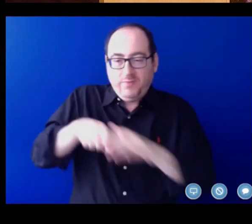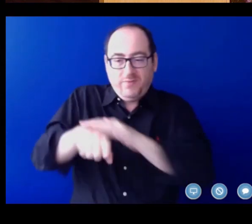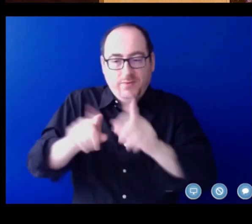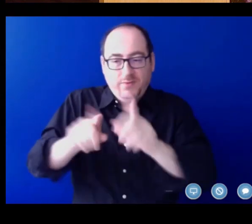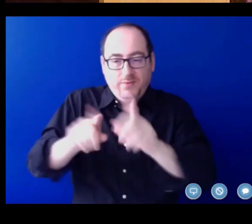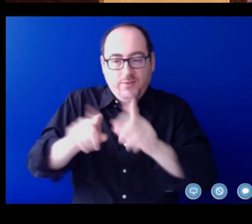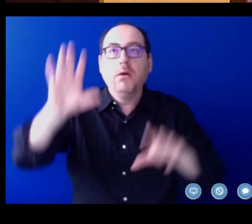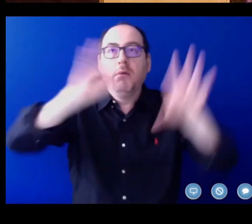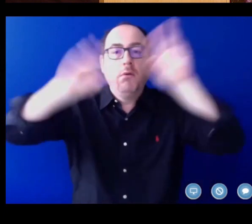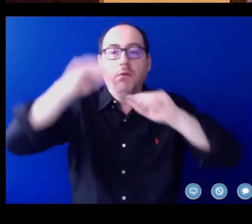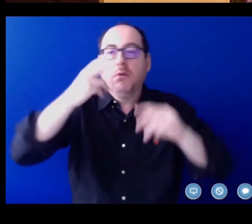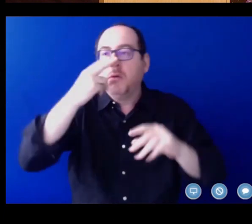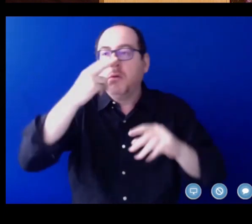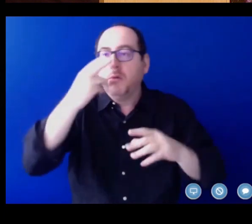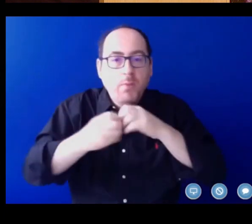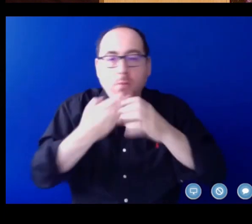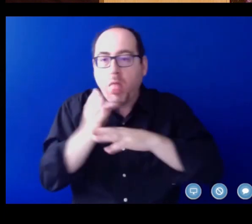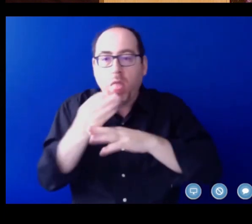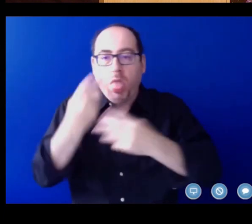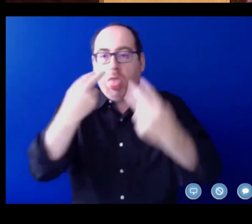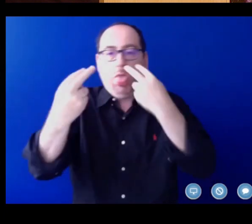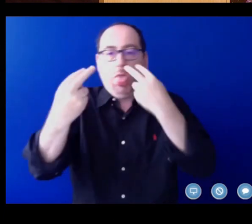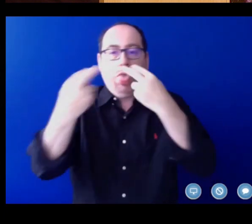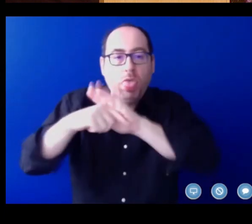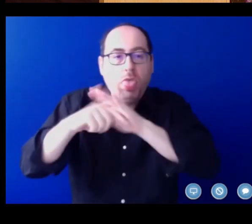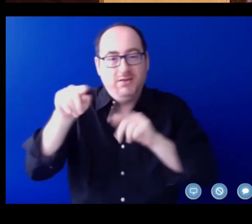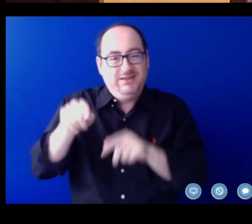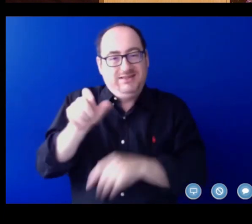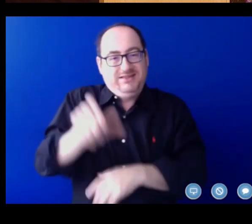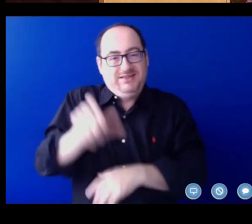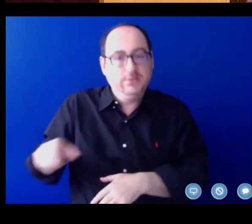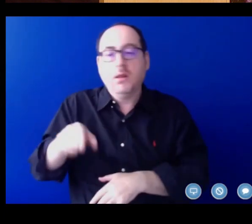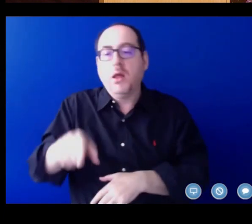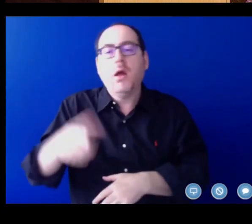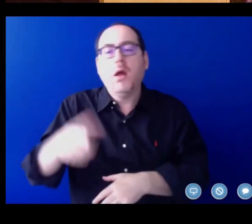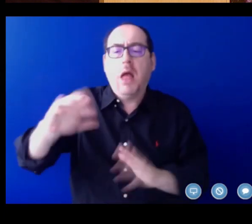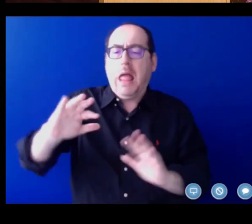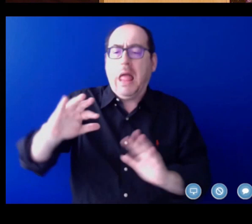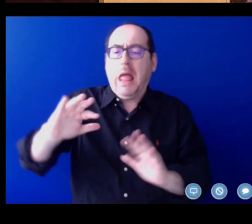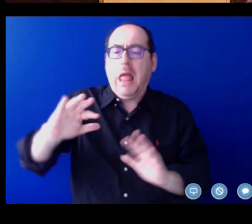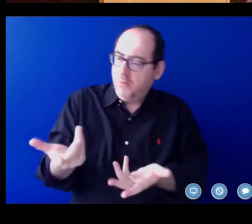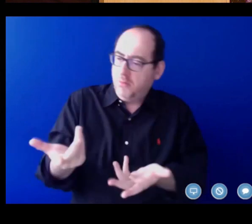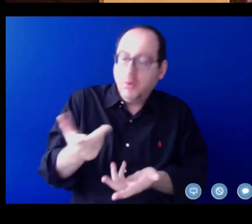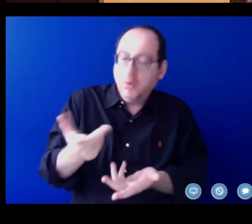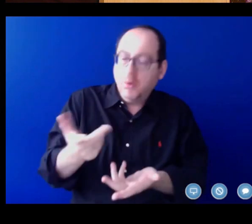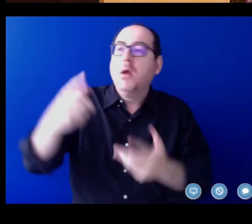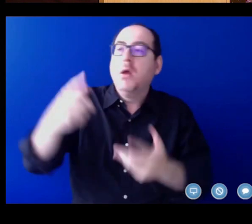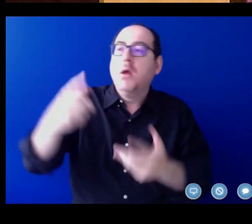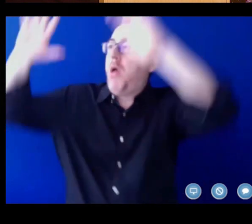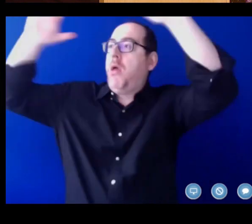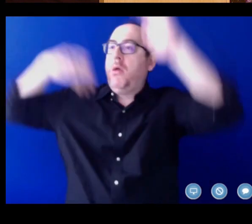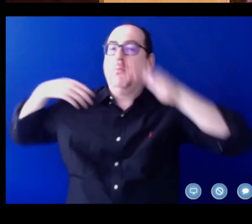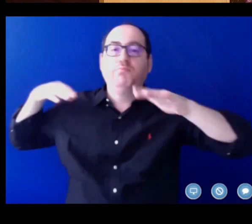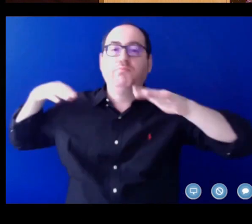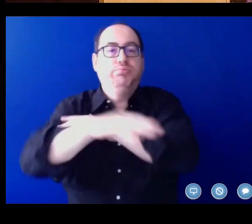refugees because of war, and this has particular consequences. This photo is taken from a strike on the Children's Hospital in Aleppo in Syria some time